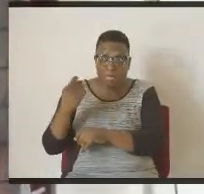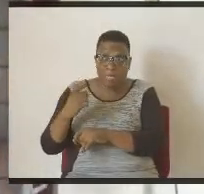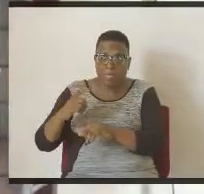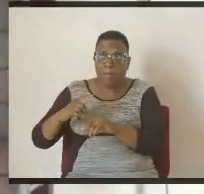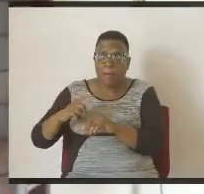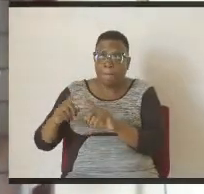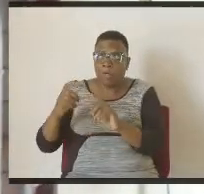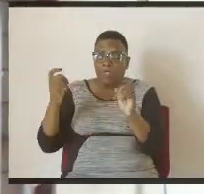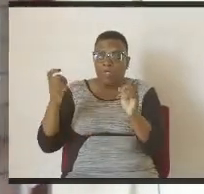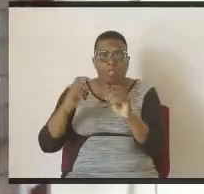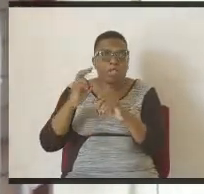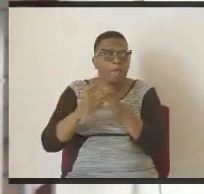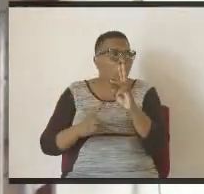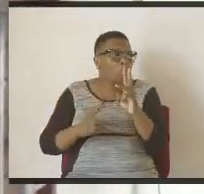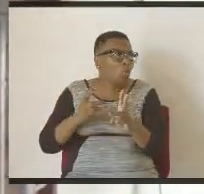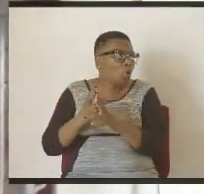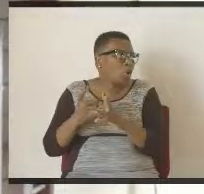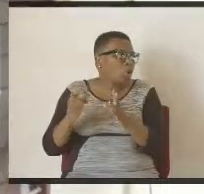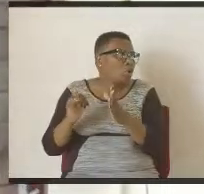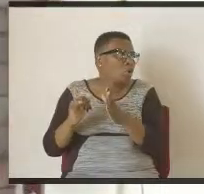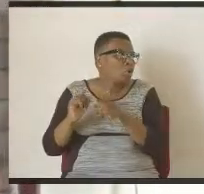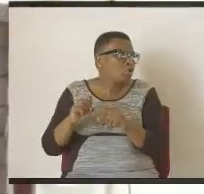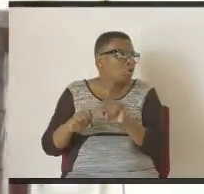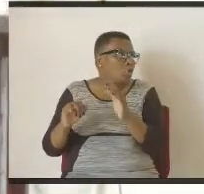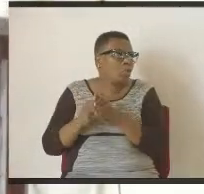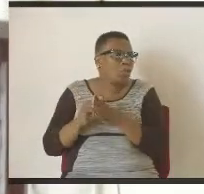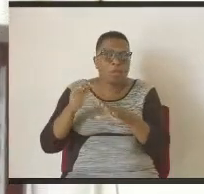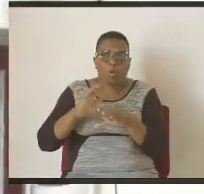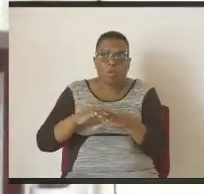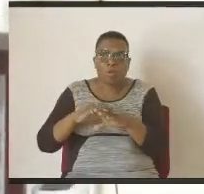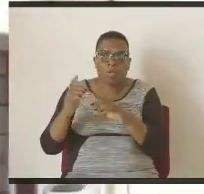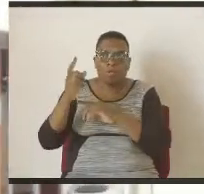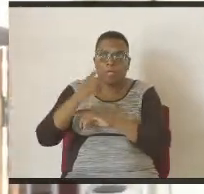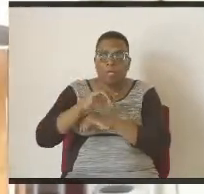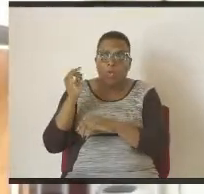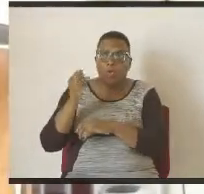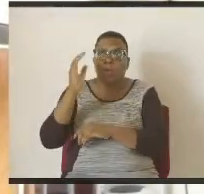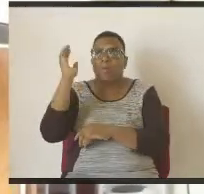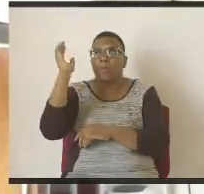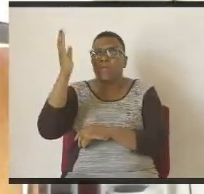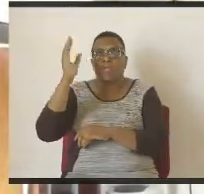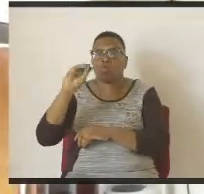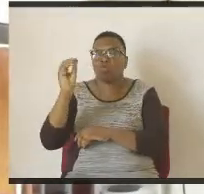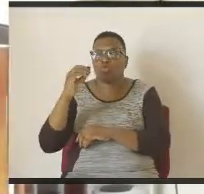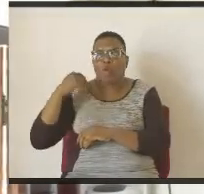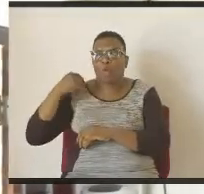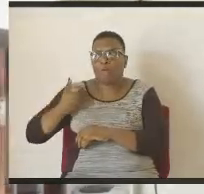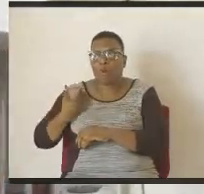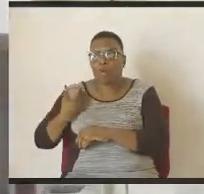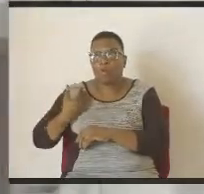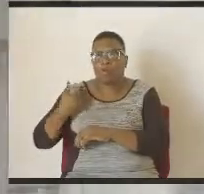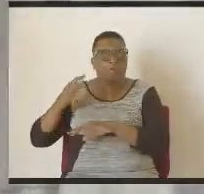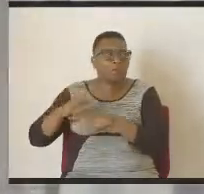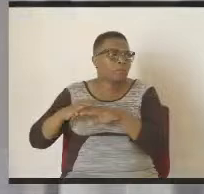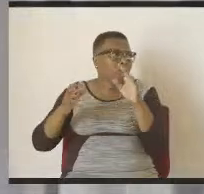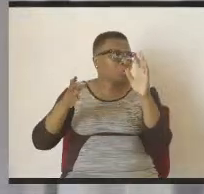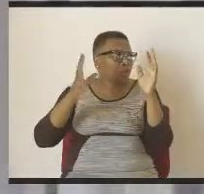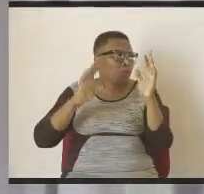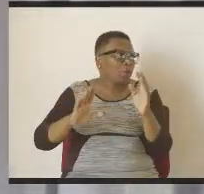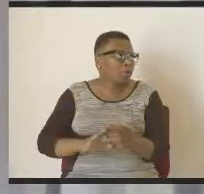world, so that on that day we can be presented faultless before the throne of God. Amen, amen,